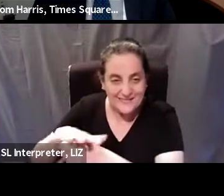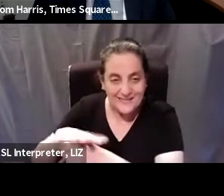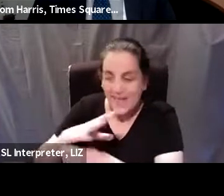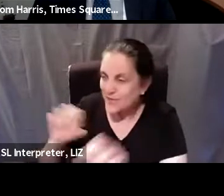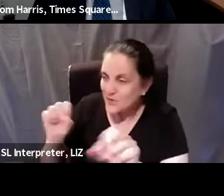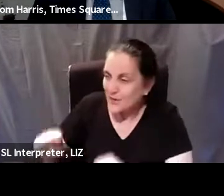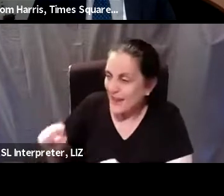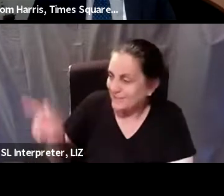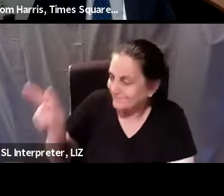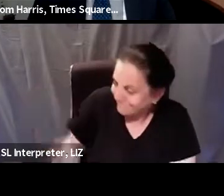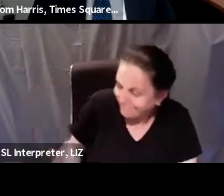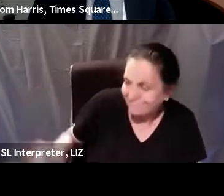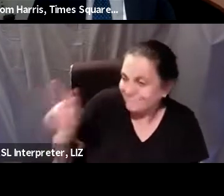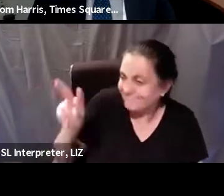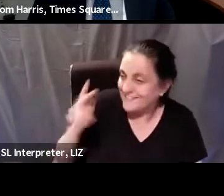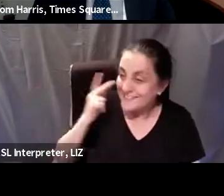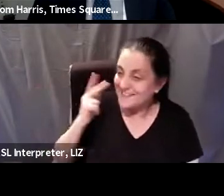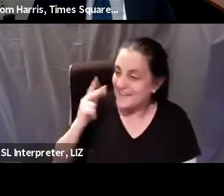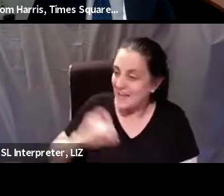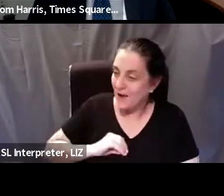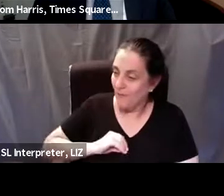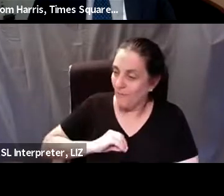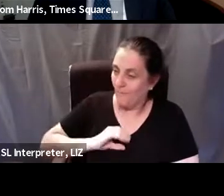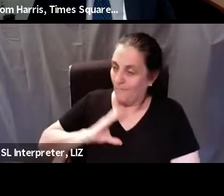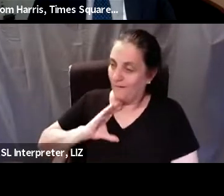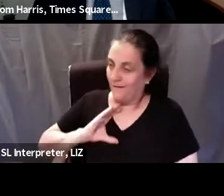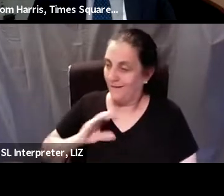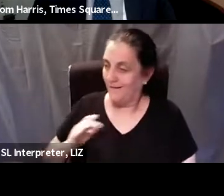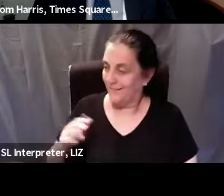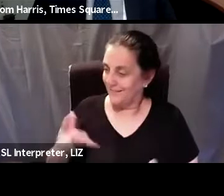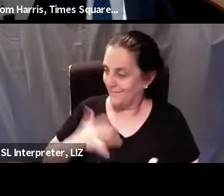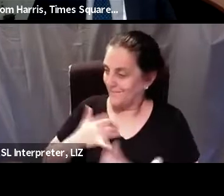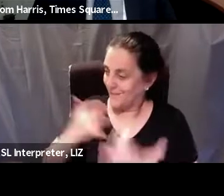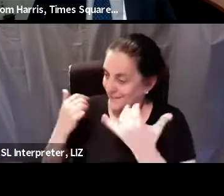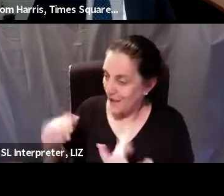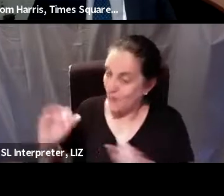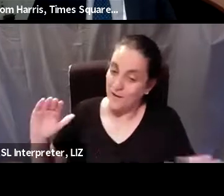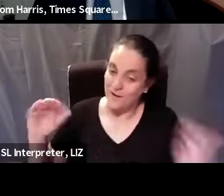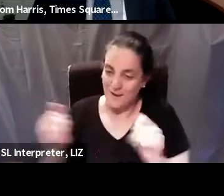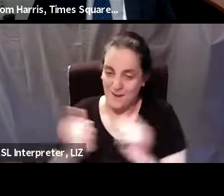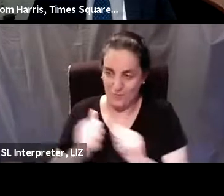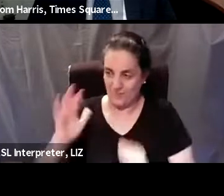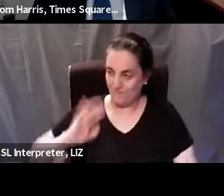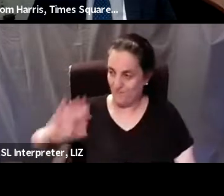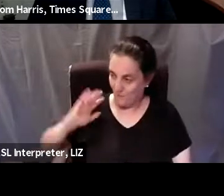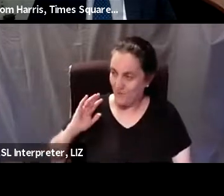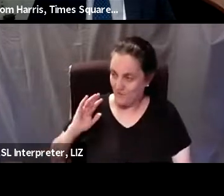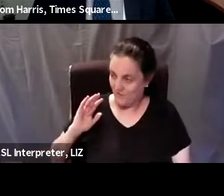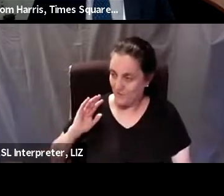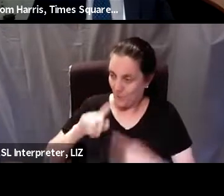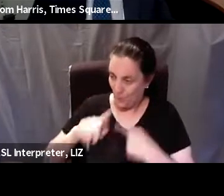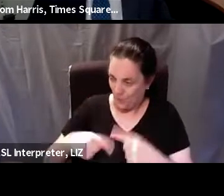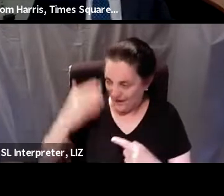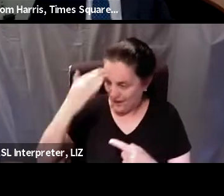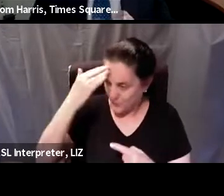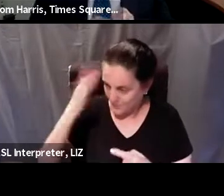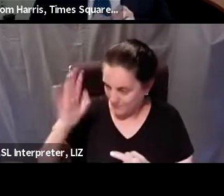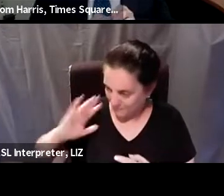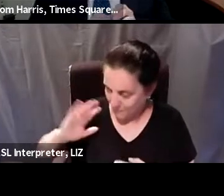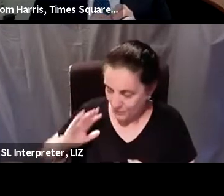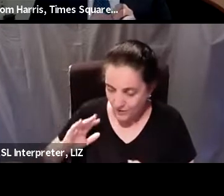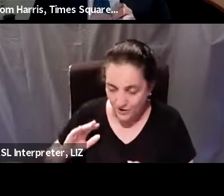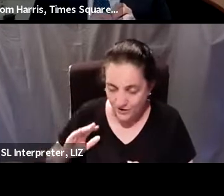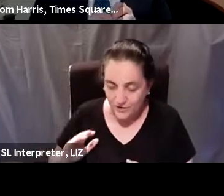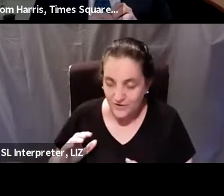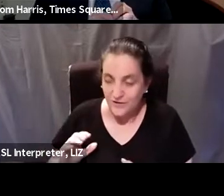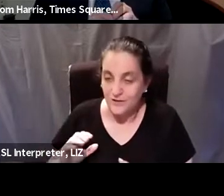just see how dignified they now feel as, when I compare it to how they were